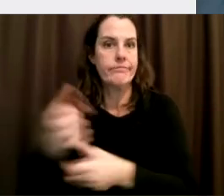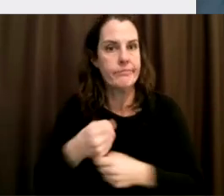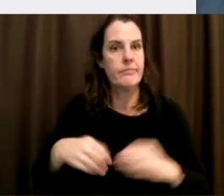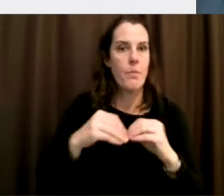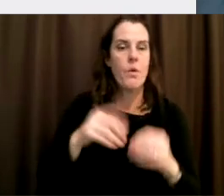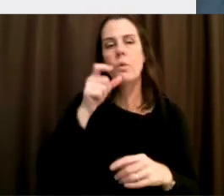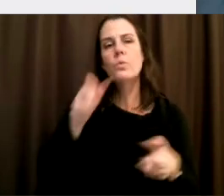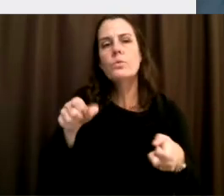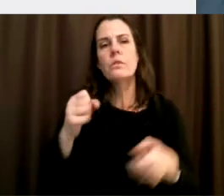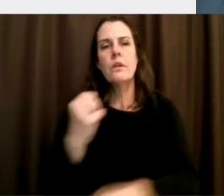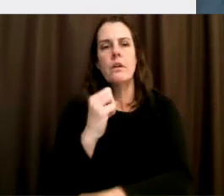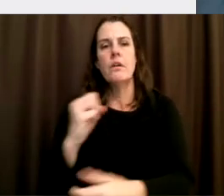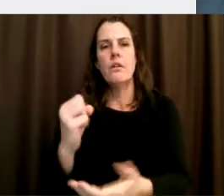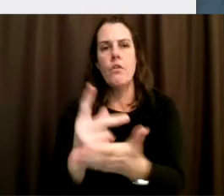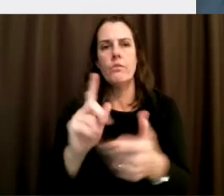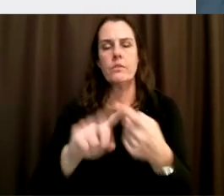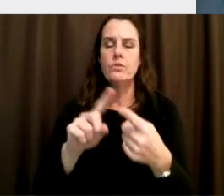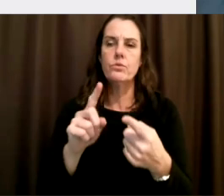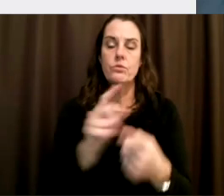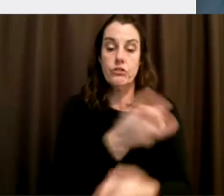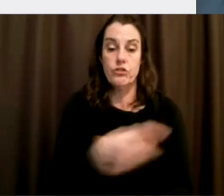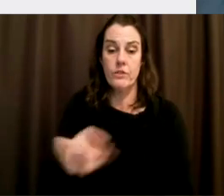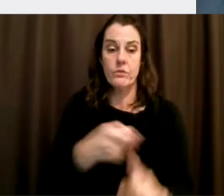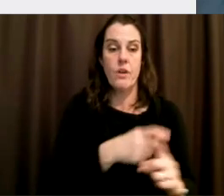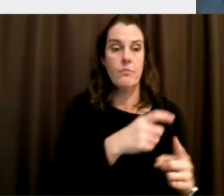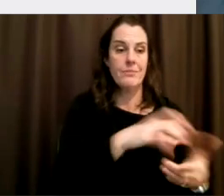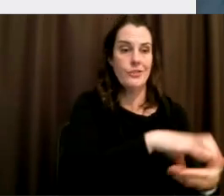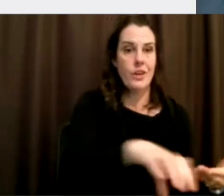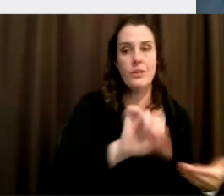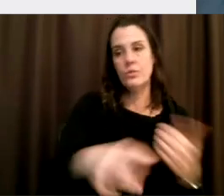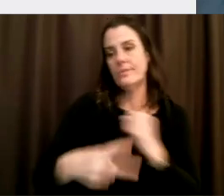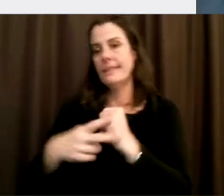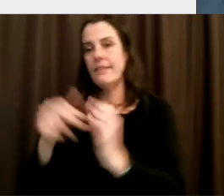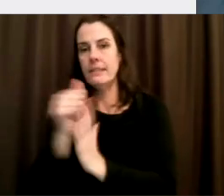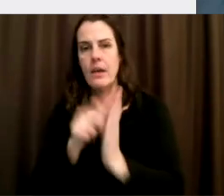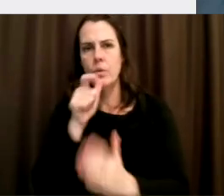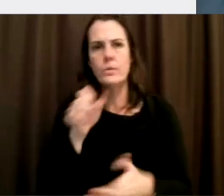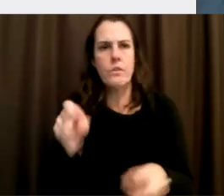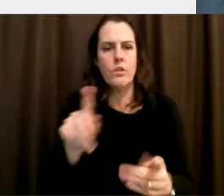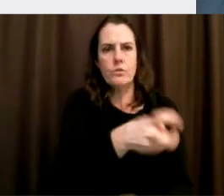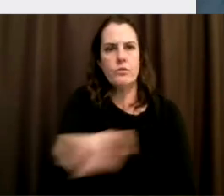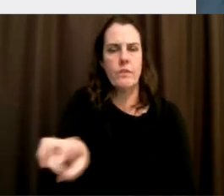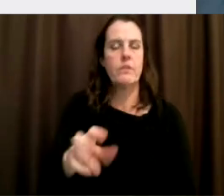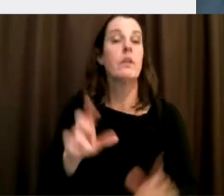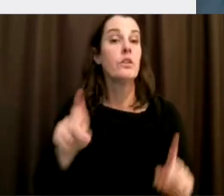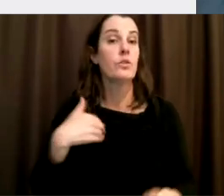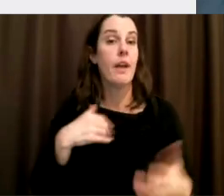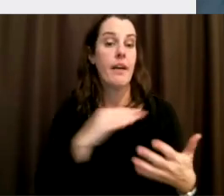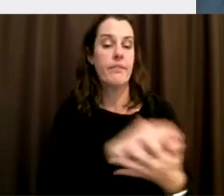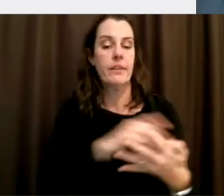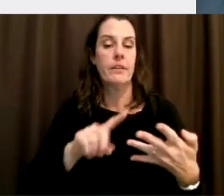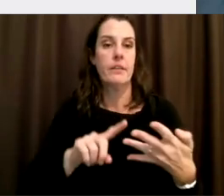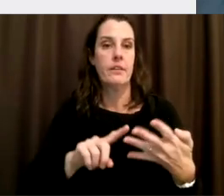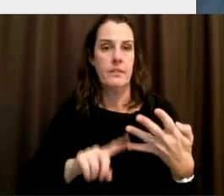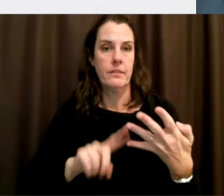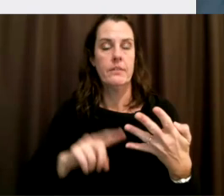authorized to make transfers between checking and savings accounts or vice versa? You should have a travel policy. Travel